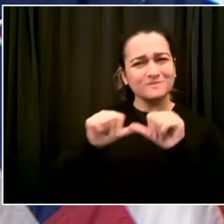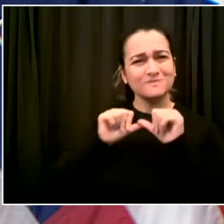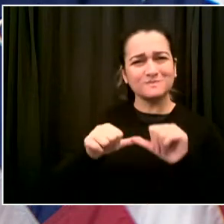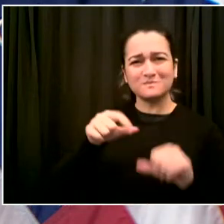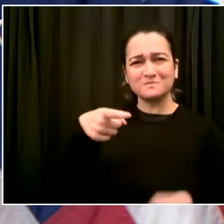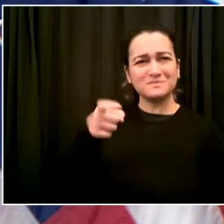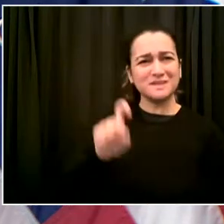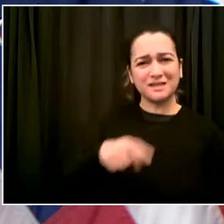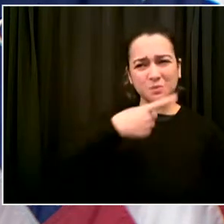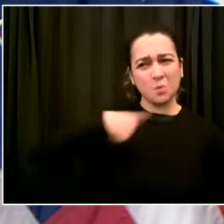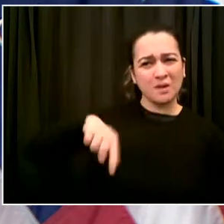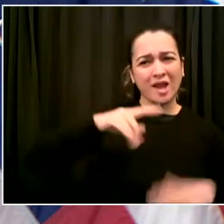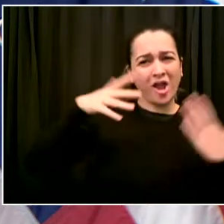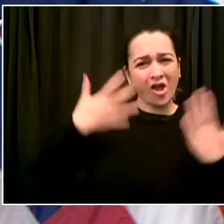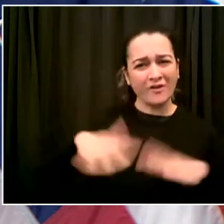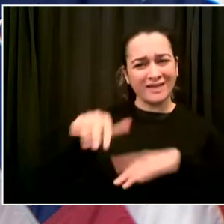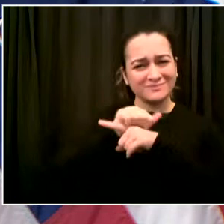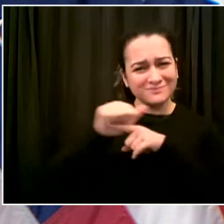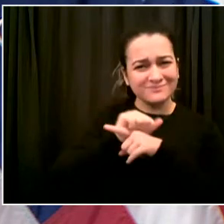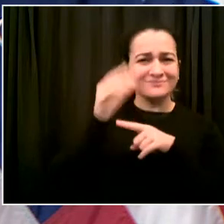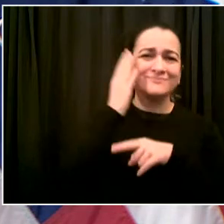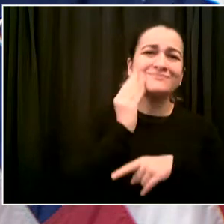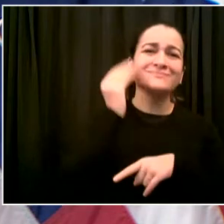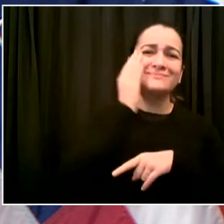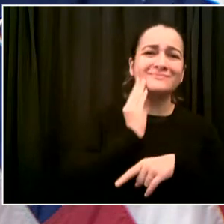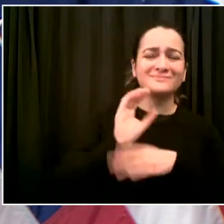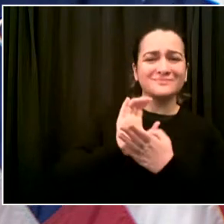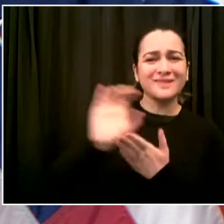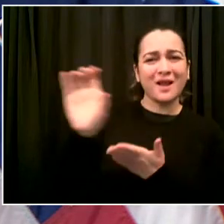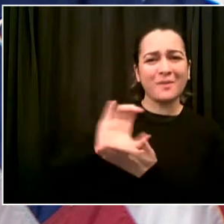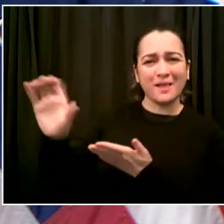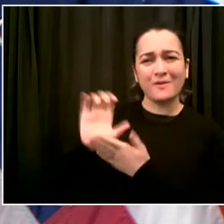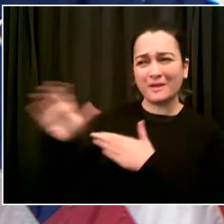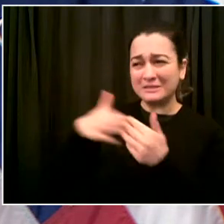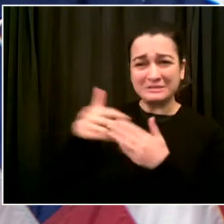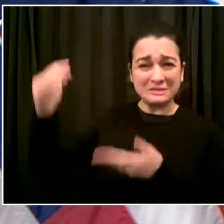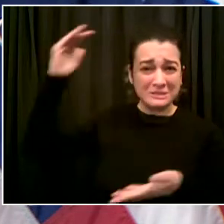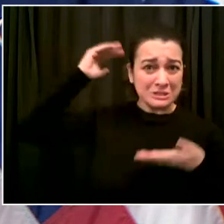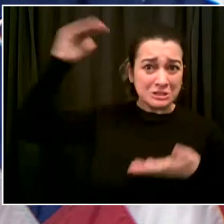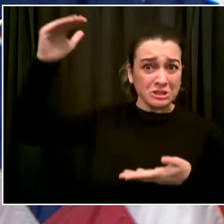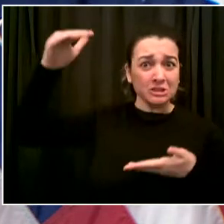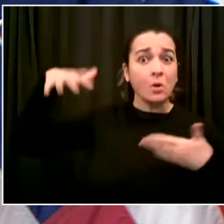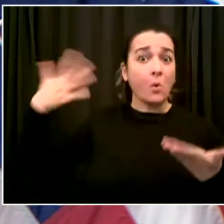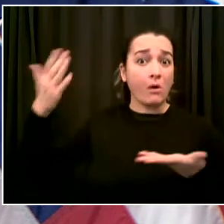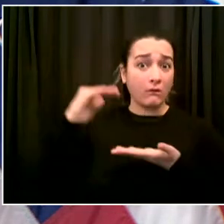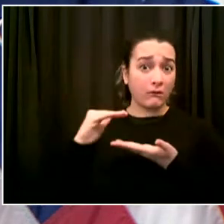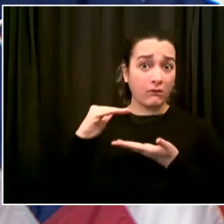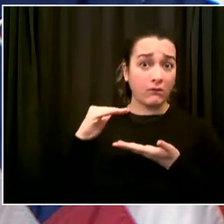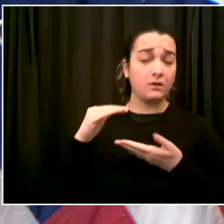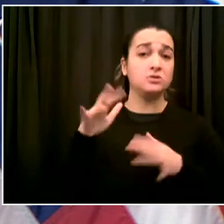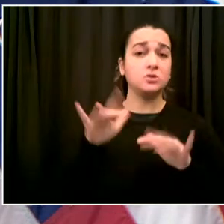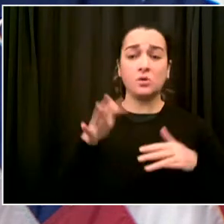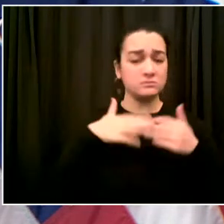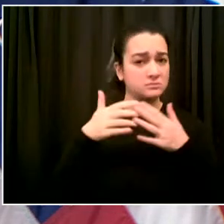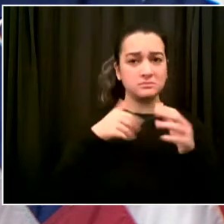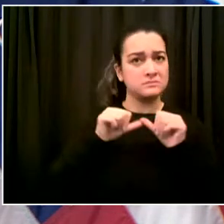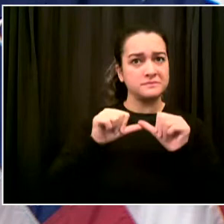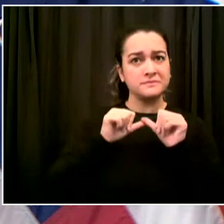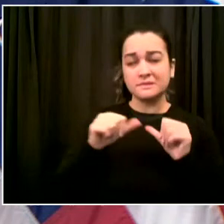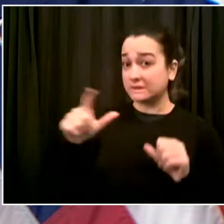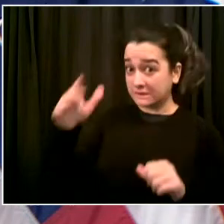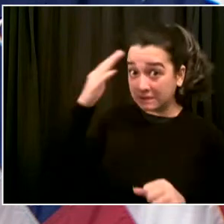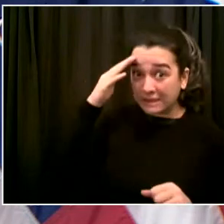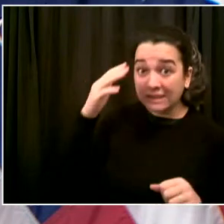a tough place to drive a garbage truck any day. You had some snow, you had some poor visibility, And it's now time for us to go very